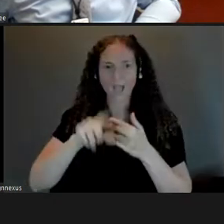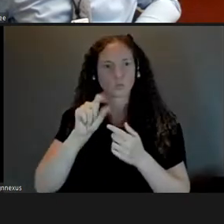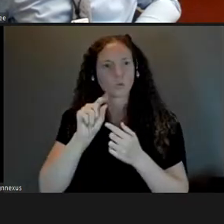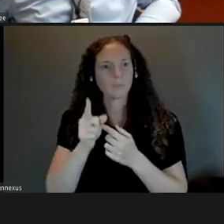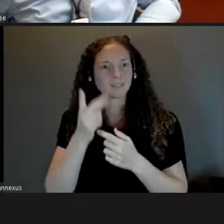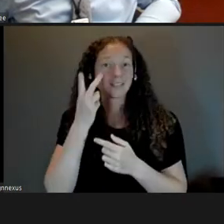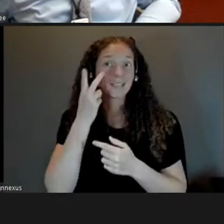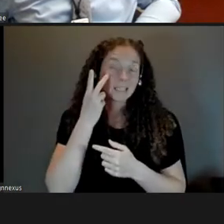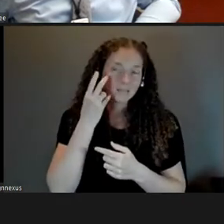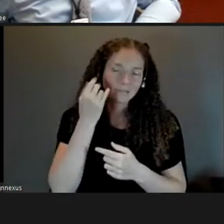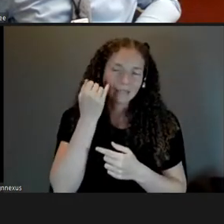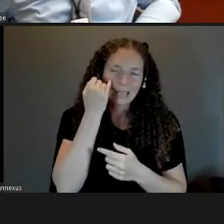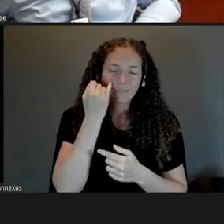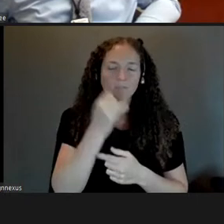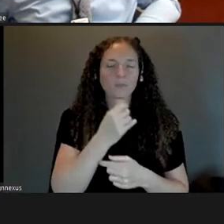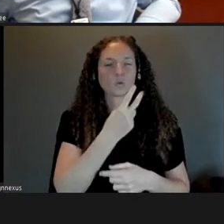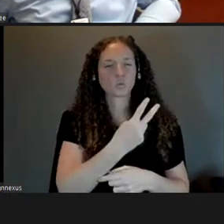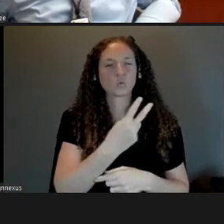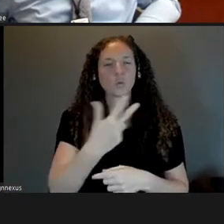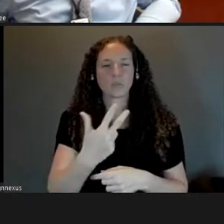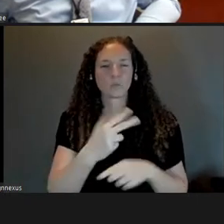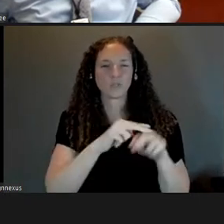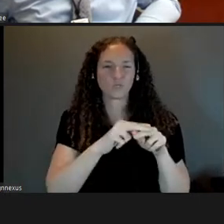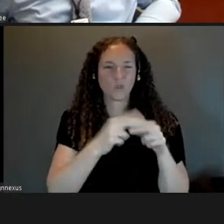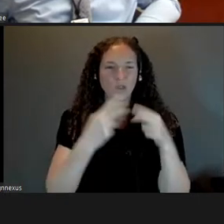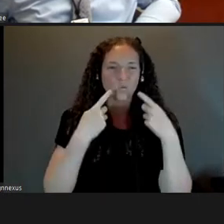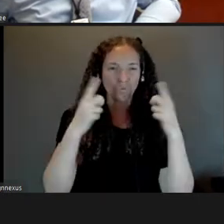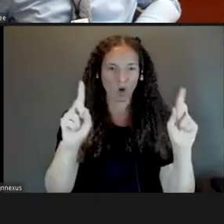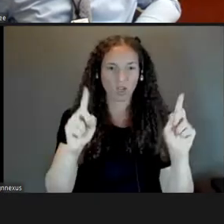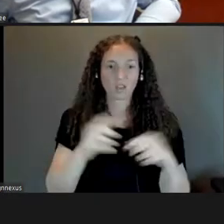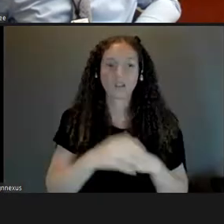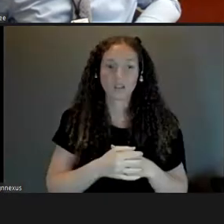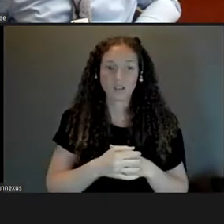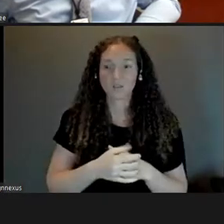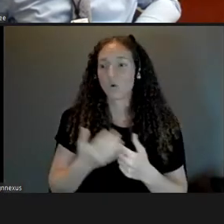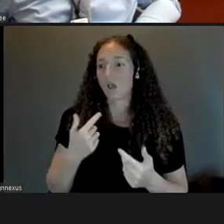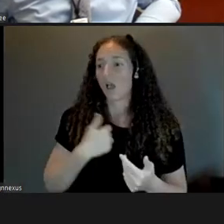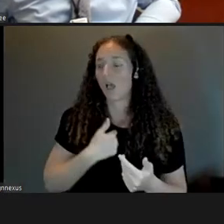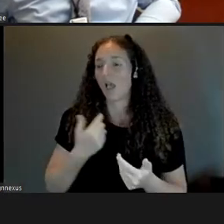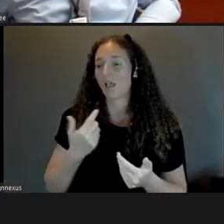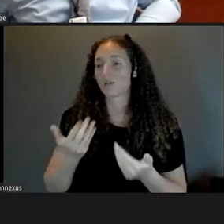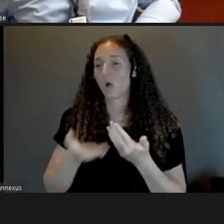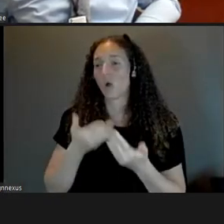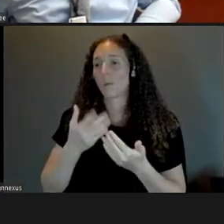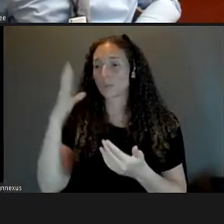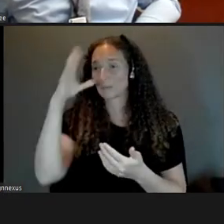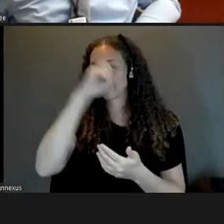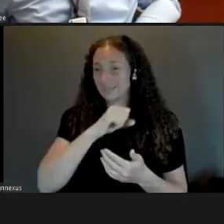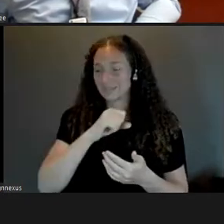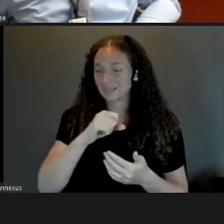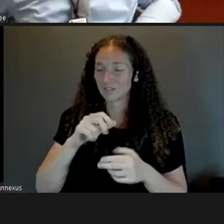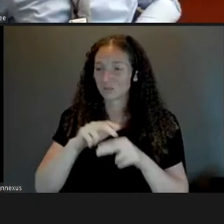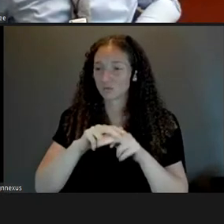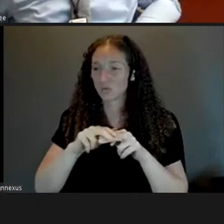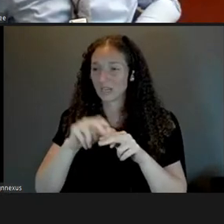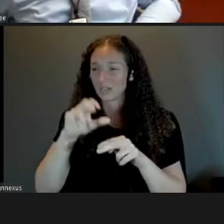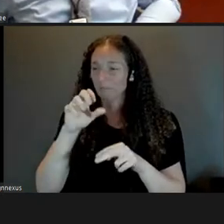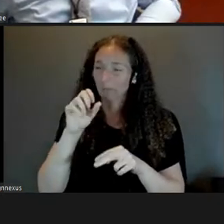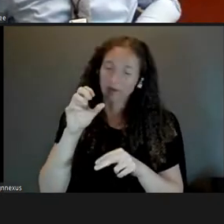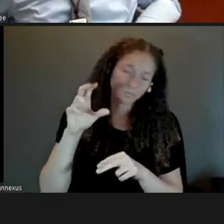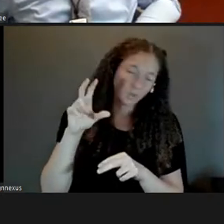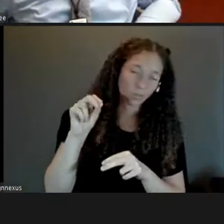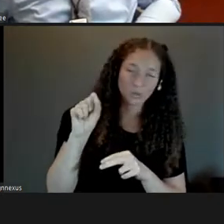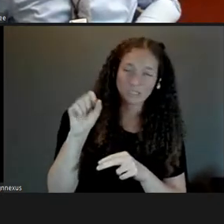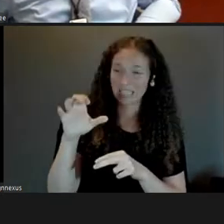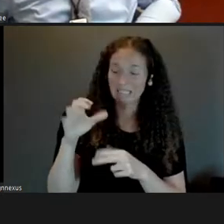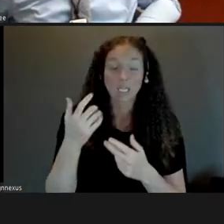works, that doesn't always happen. Almost missed my train by 30 seconds. If I miss a train now, it's, you know, another 10 minutes.